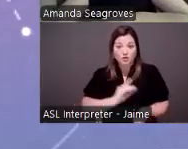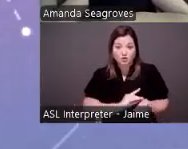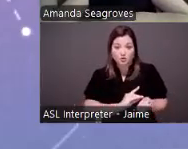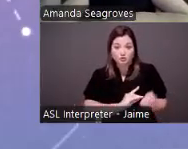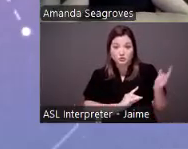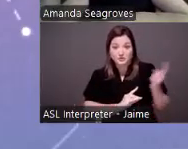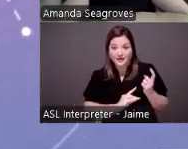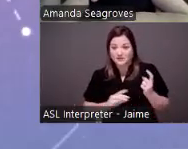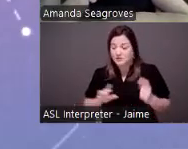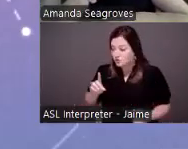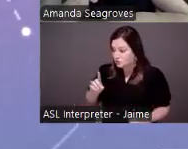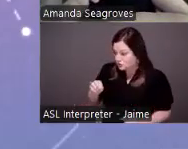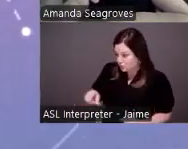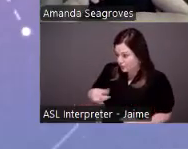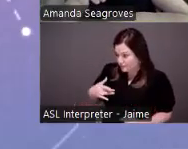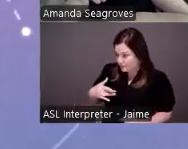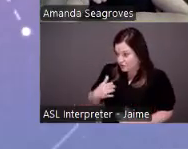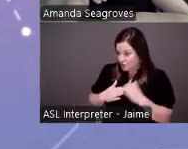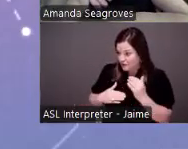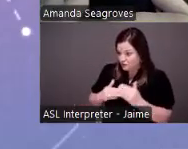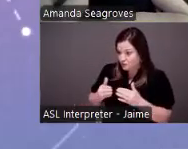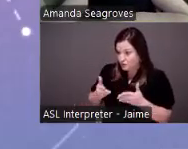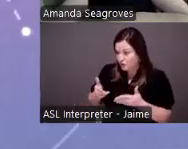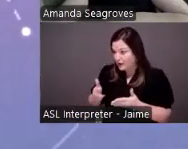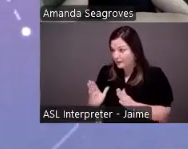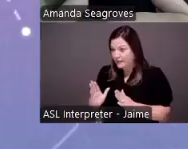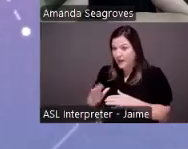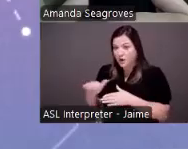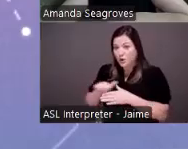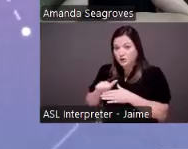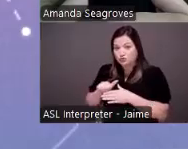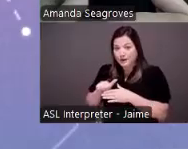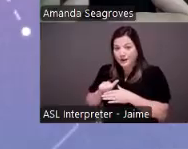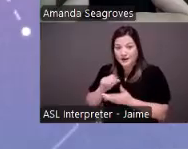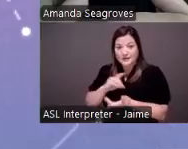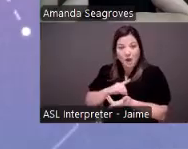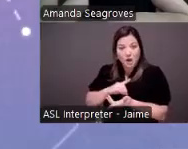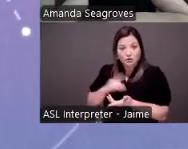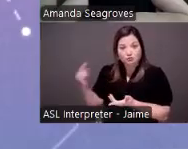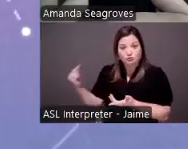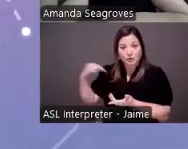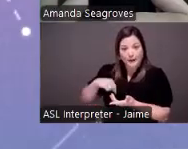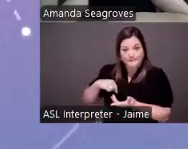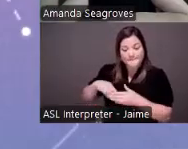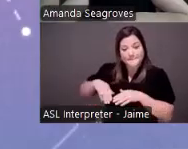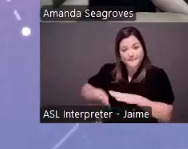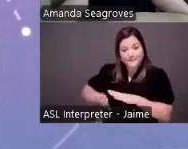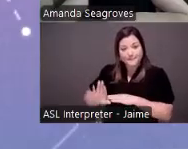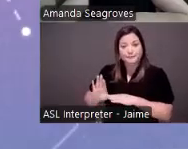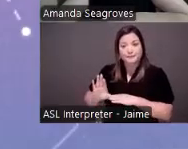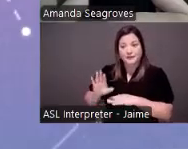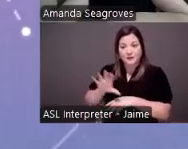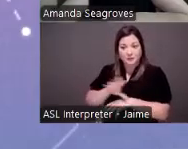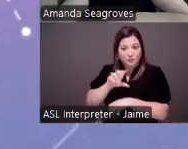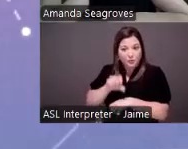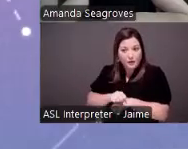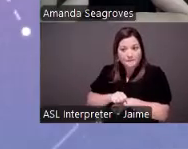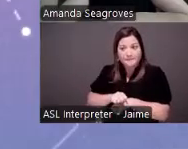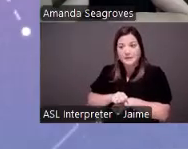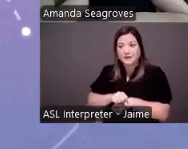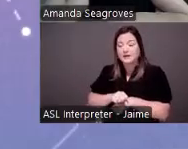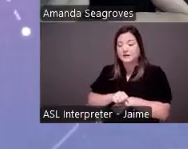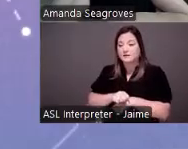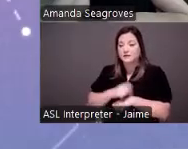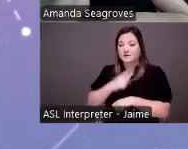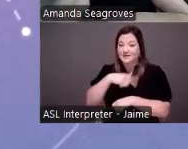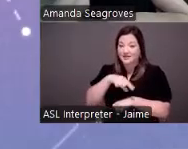feel comfortable allowing like a training clinician to be allowed in the appointment so that they can kind